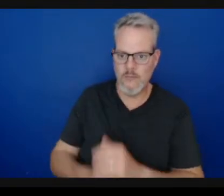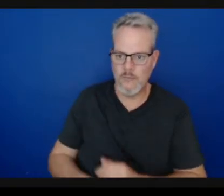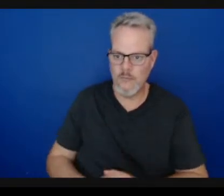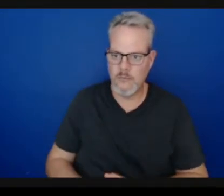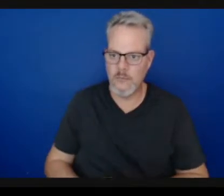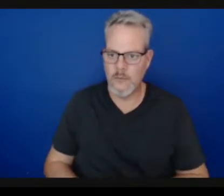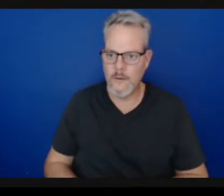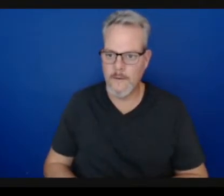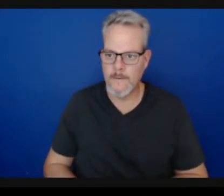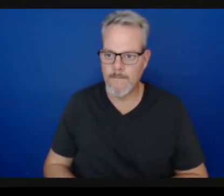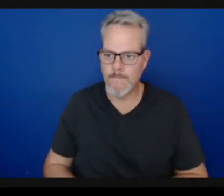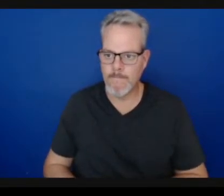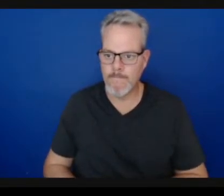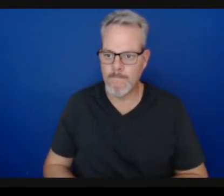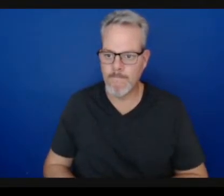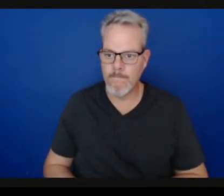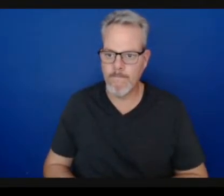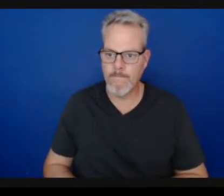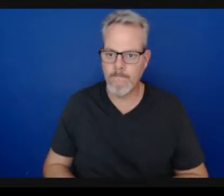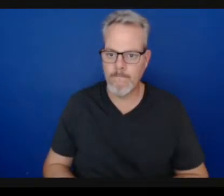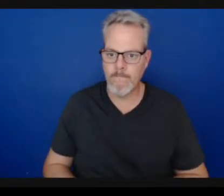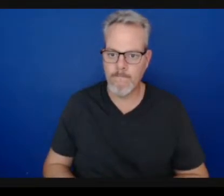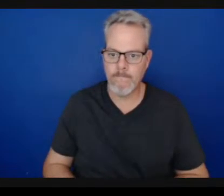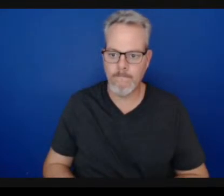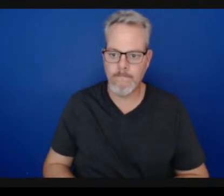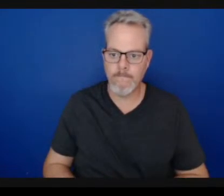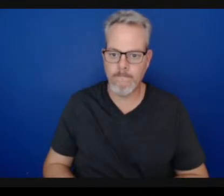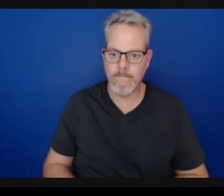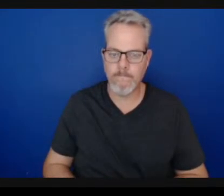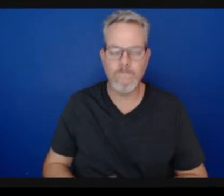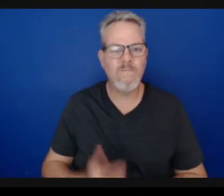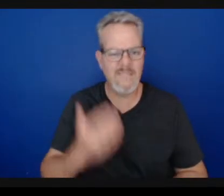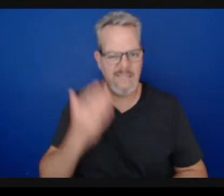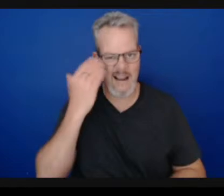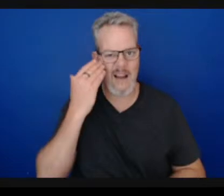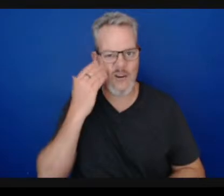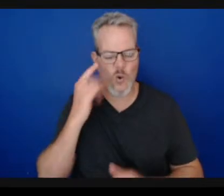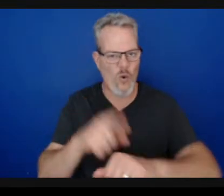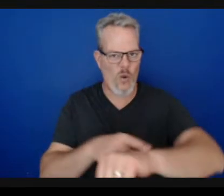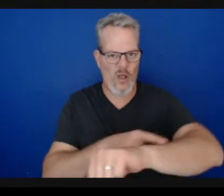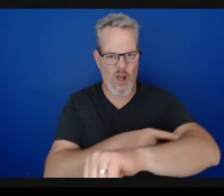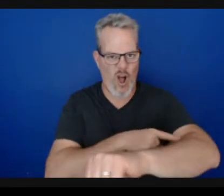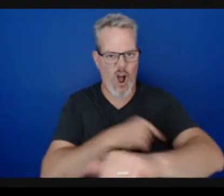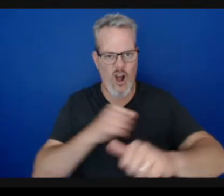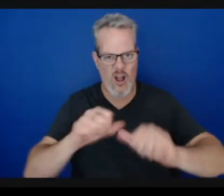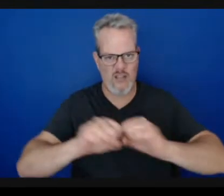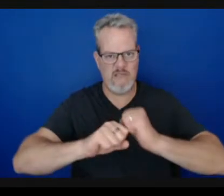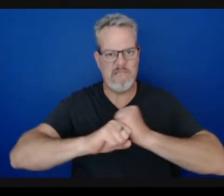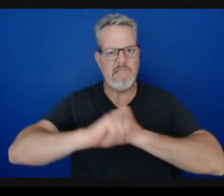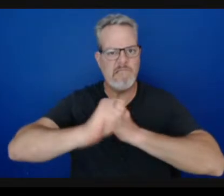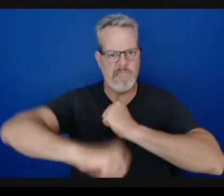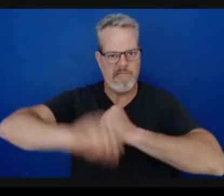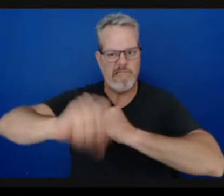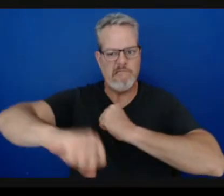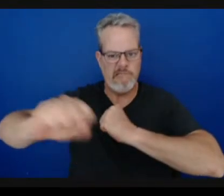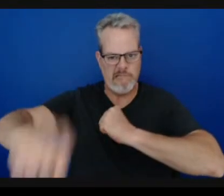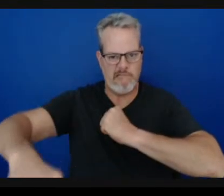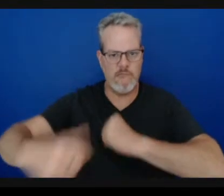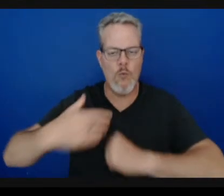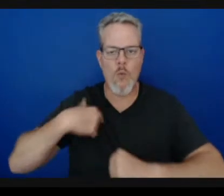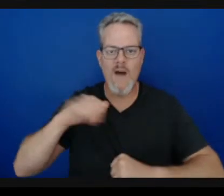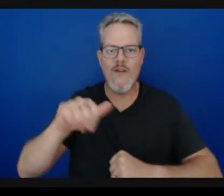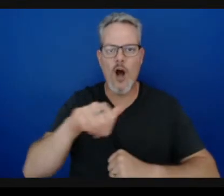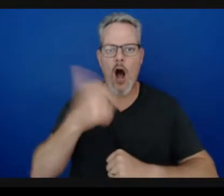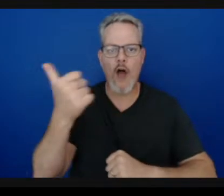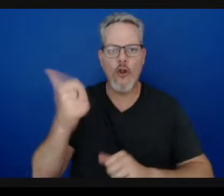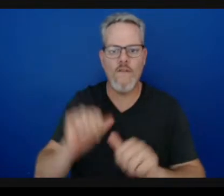All right, so I know we're going along here. Let me wrap it up. We do have other volcano watches that were released in the last couple weeks.